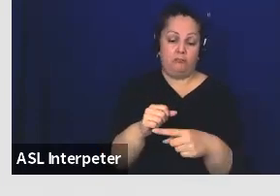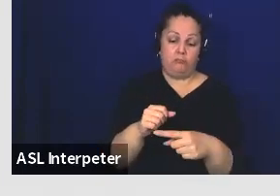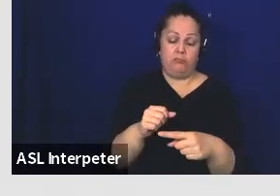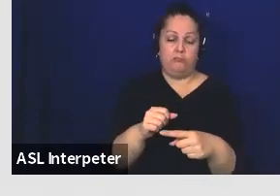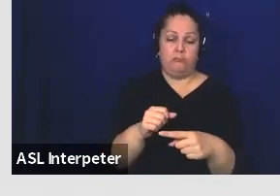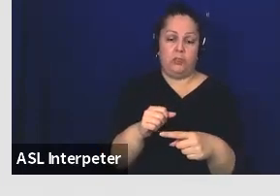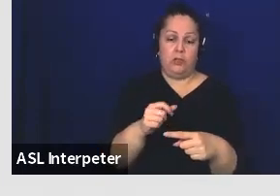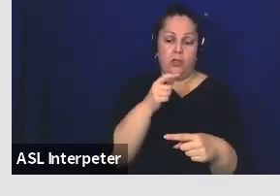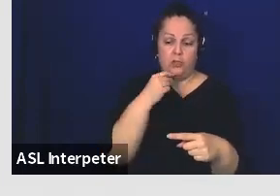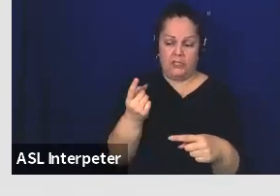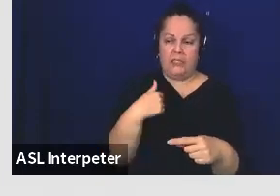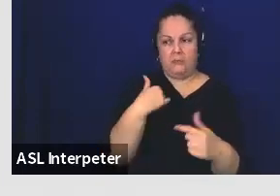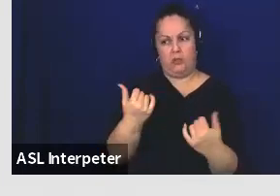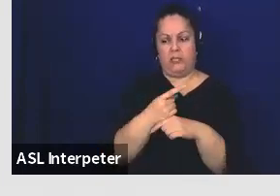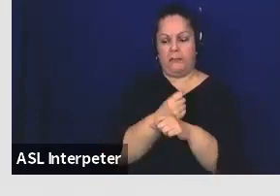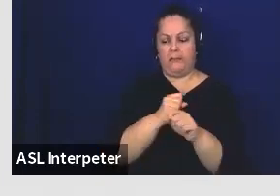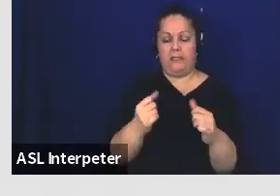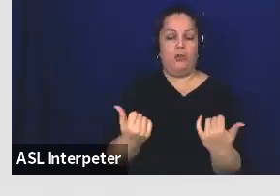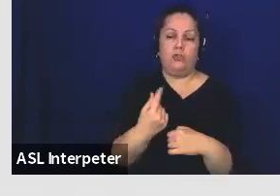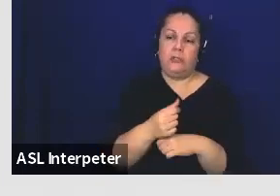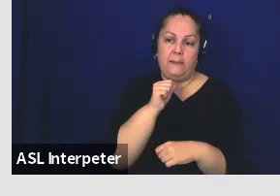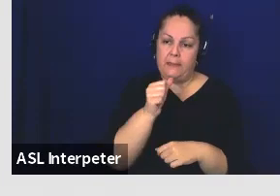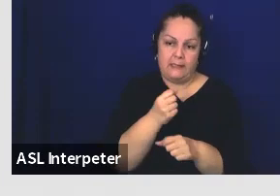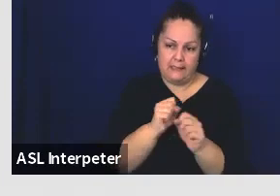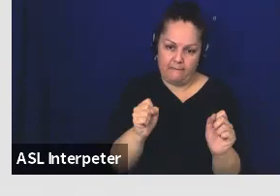they are safe today or unsafe.